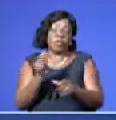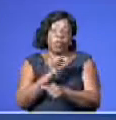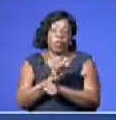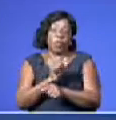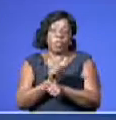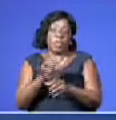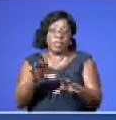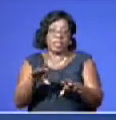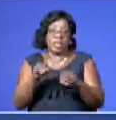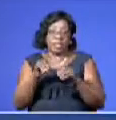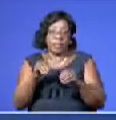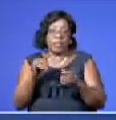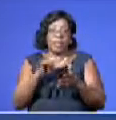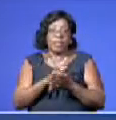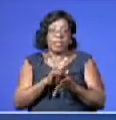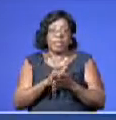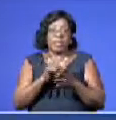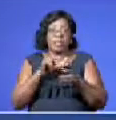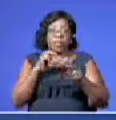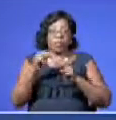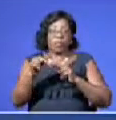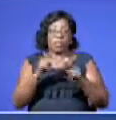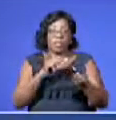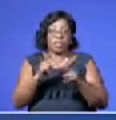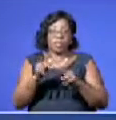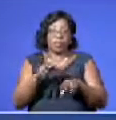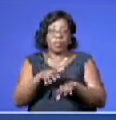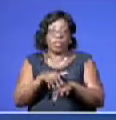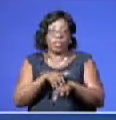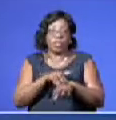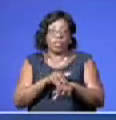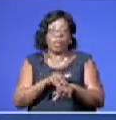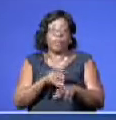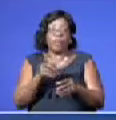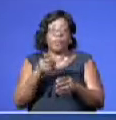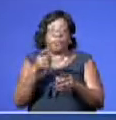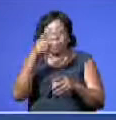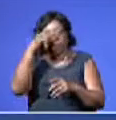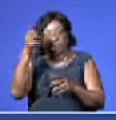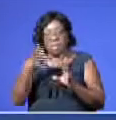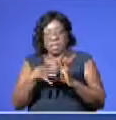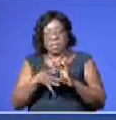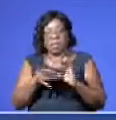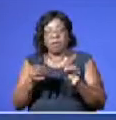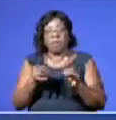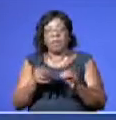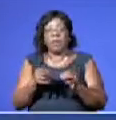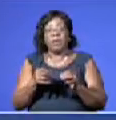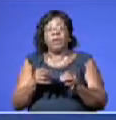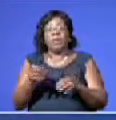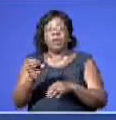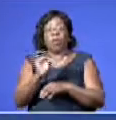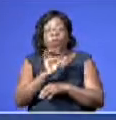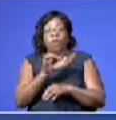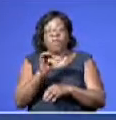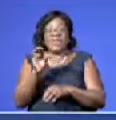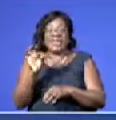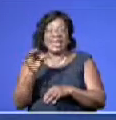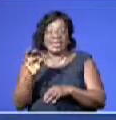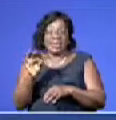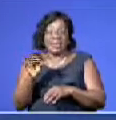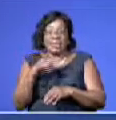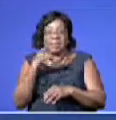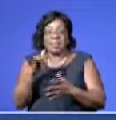the negotiations have only been halted due to the untimely onset of COVID-19. He says that union members must